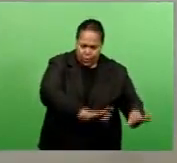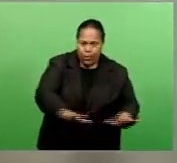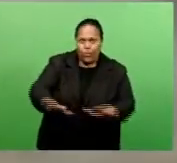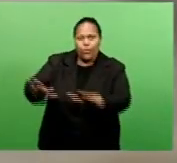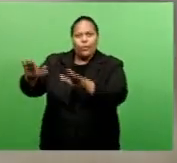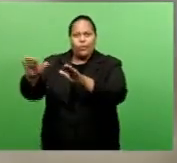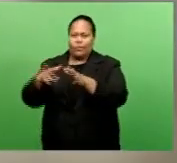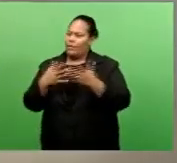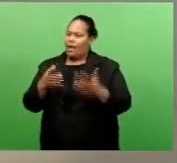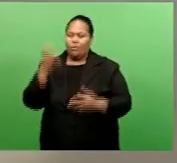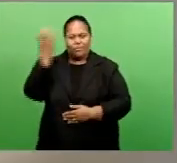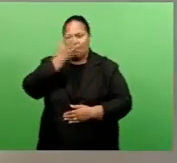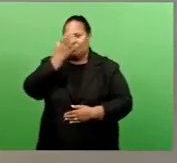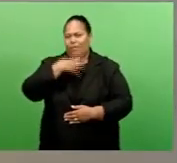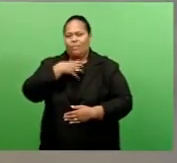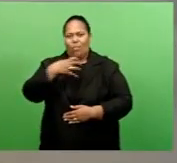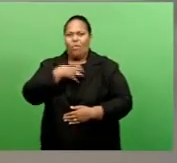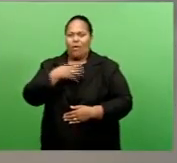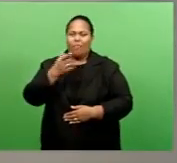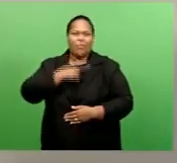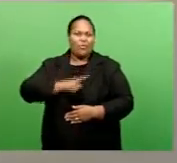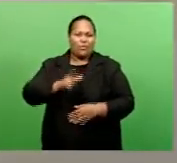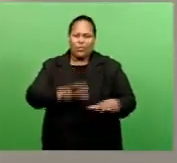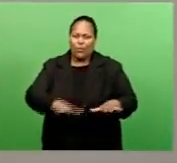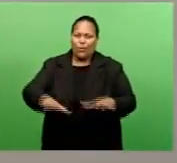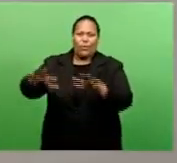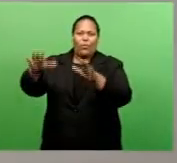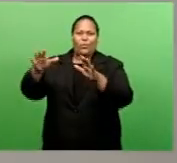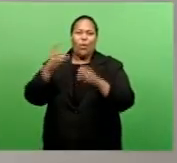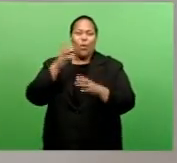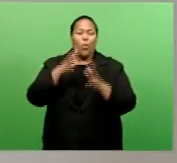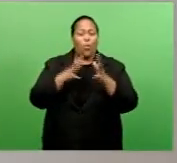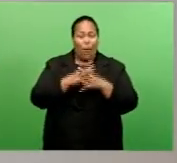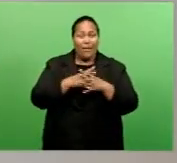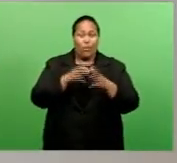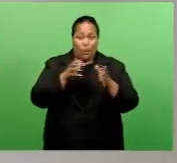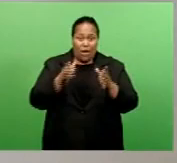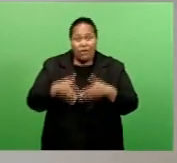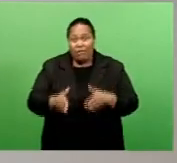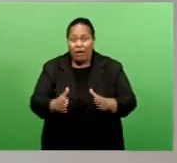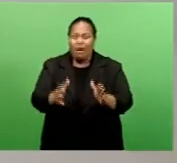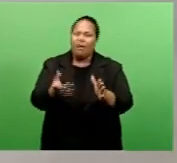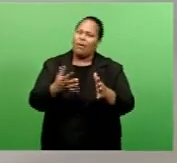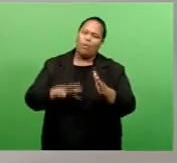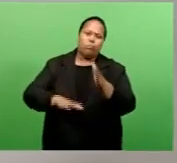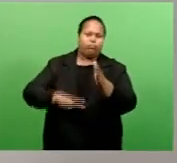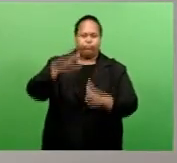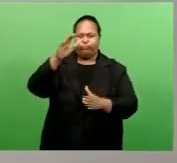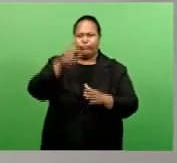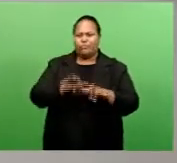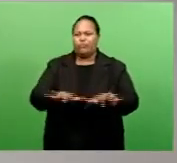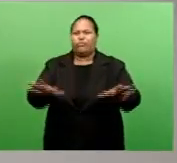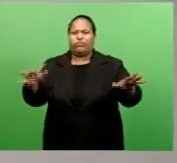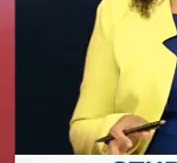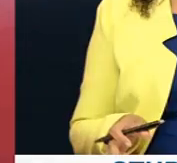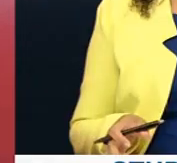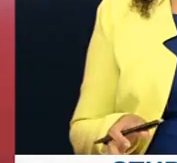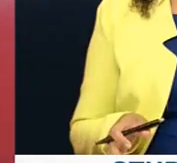posing more danger to villagers who live along the Waidimbook River. Chosai Nanunga, FBC